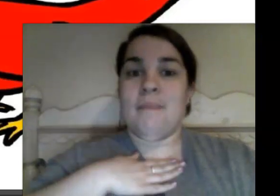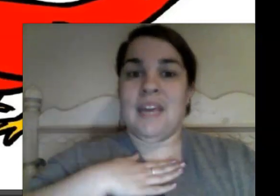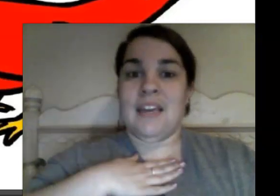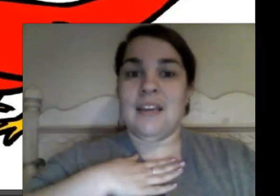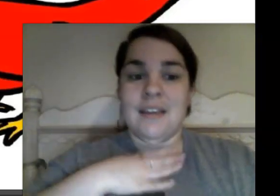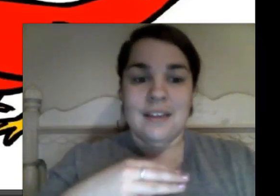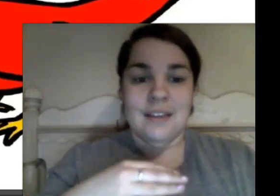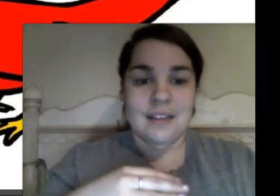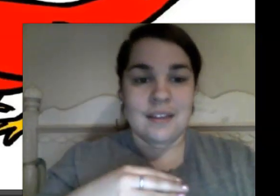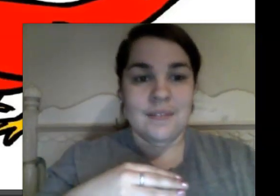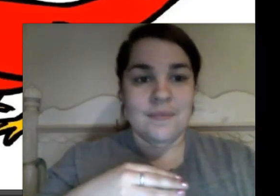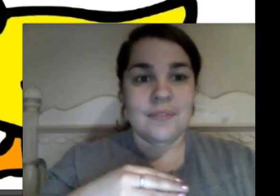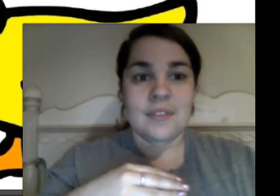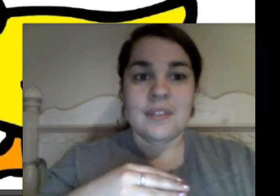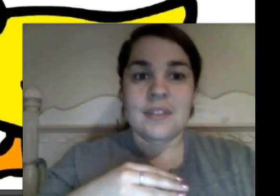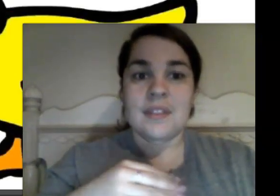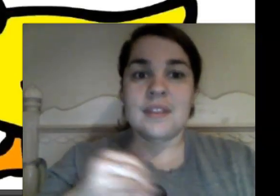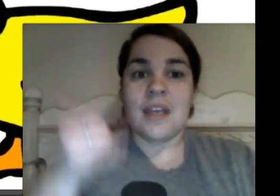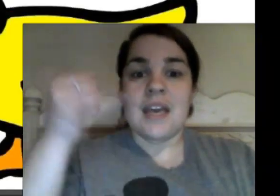looking at me.